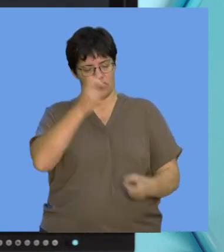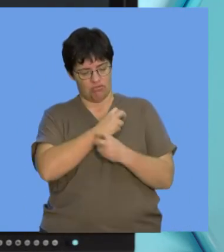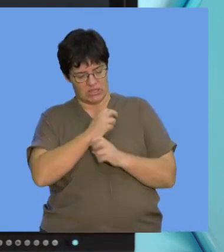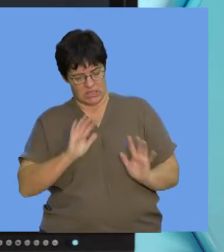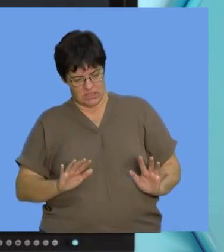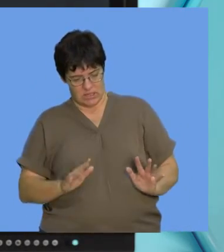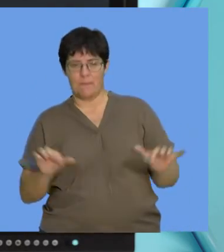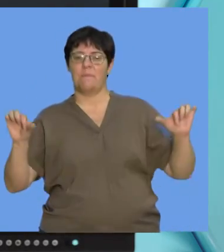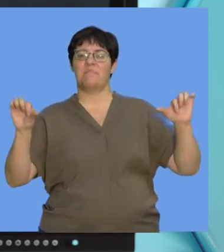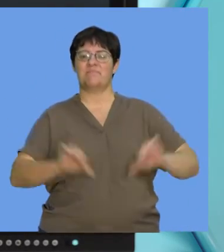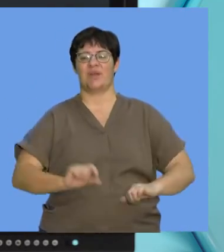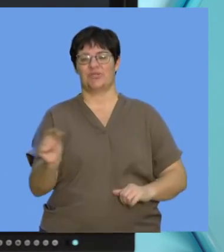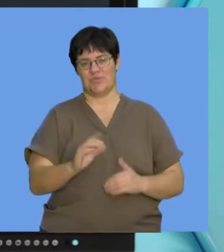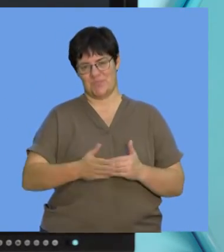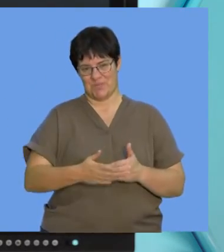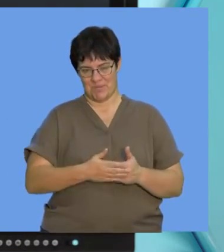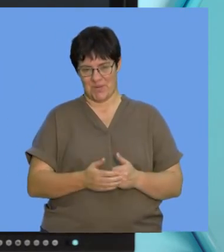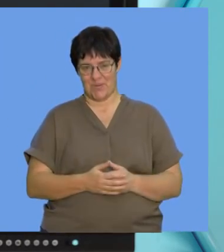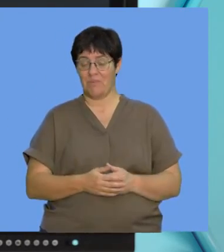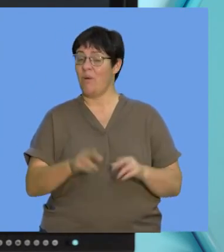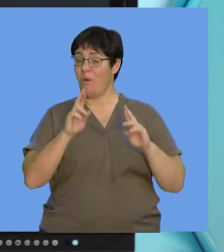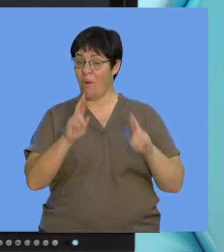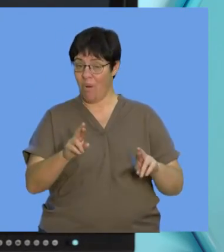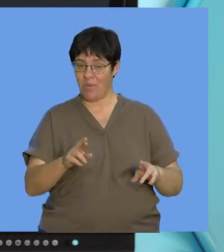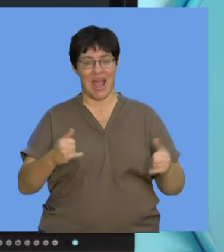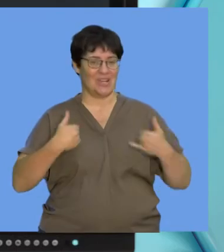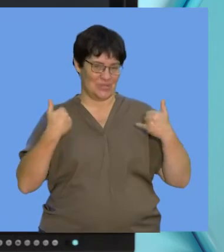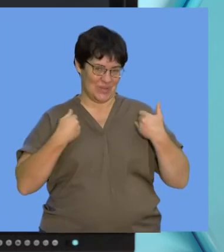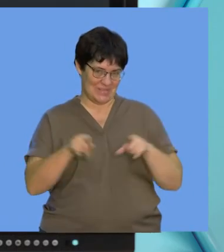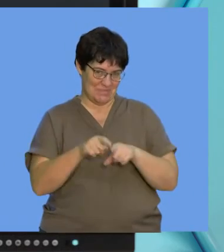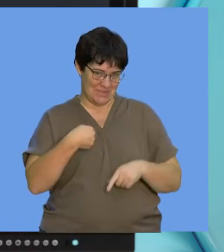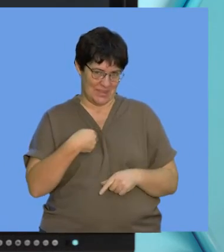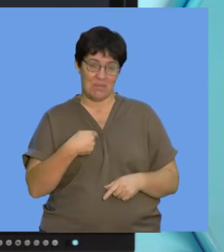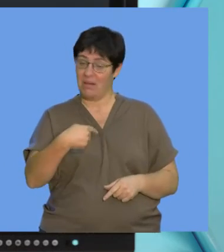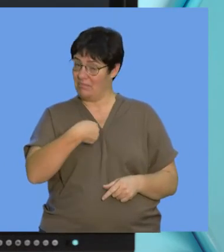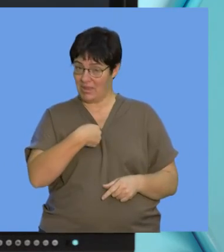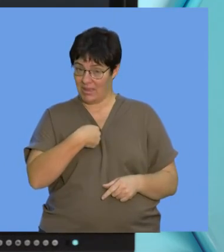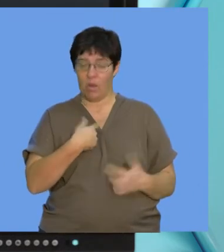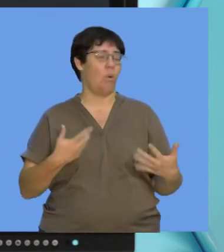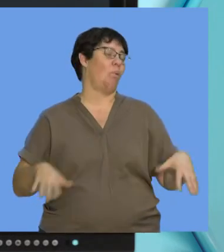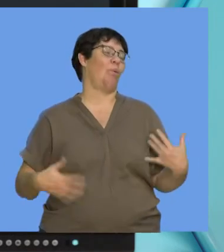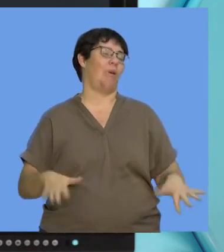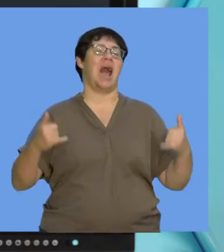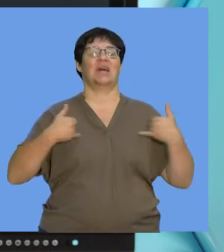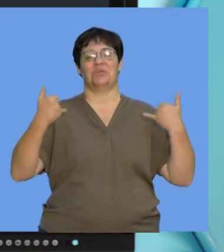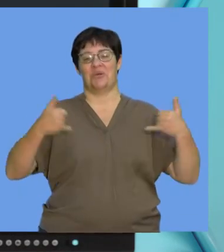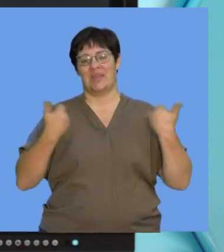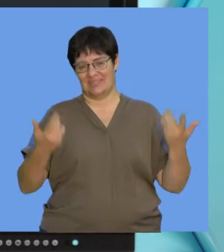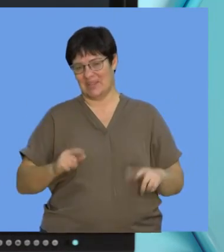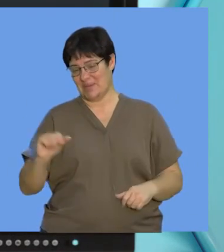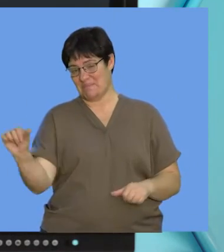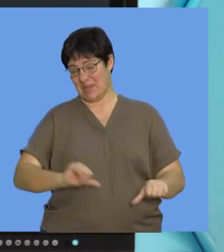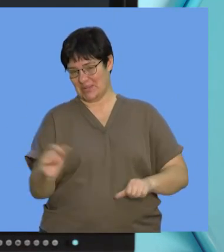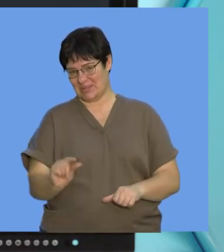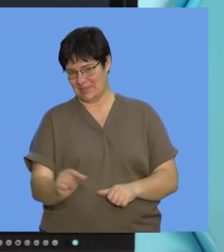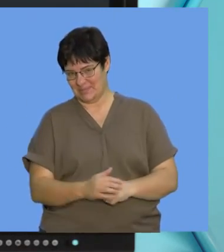rest your brain a bit, and I'll be back with some more. But I hope you are having fun, because trust me, I'm having so much